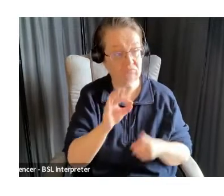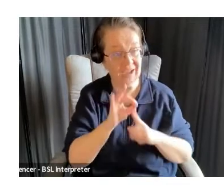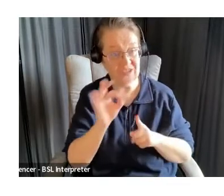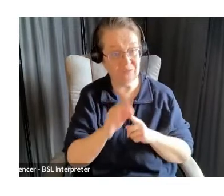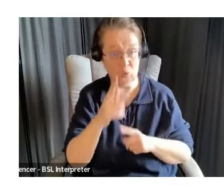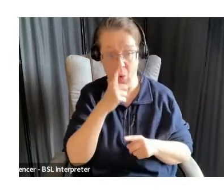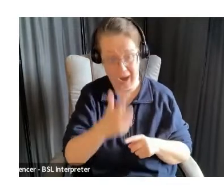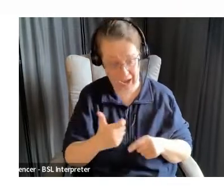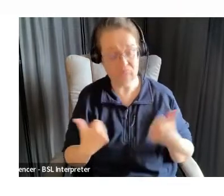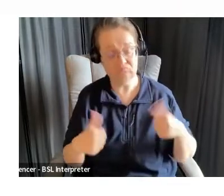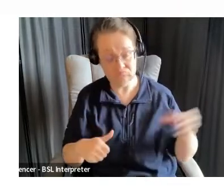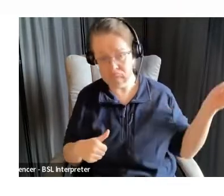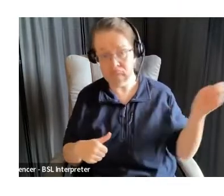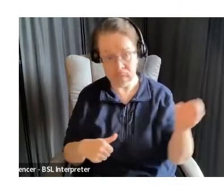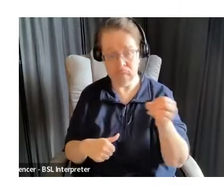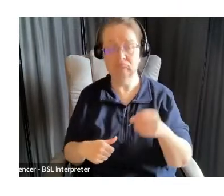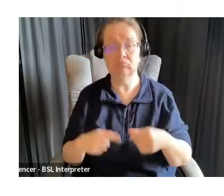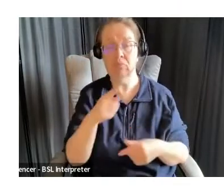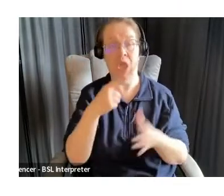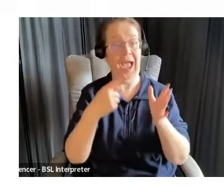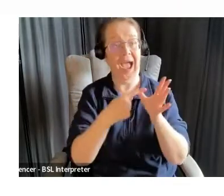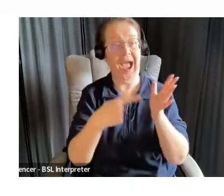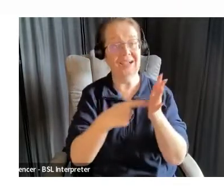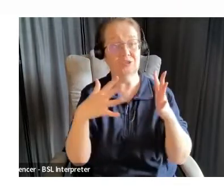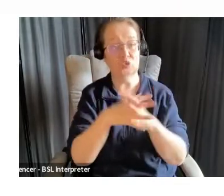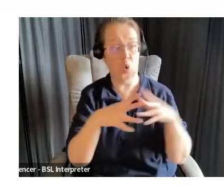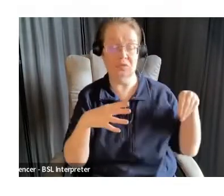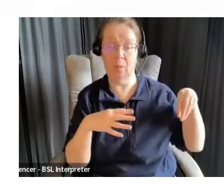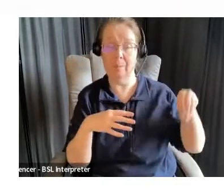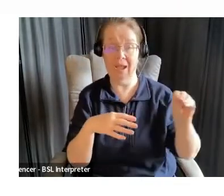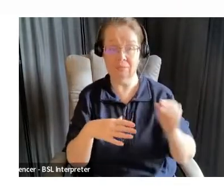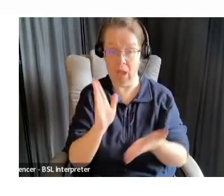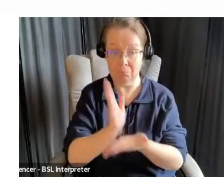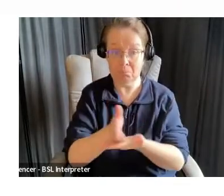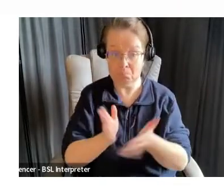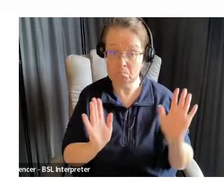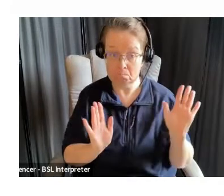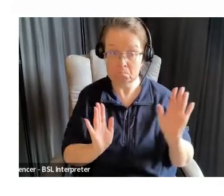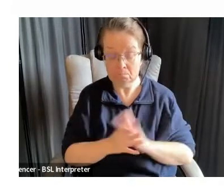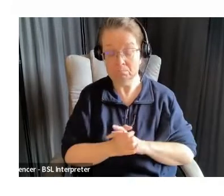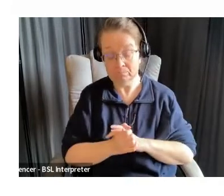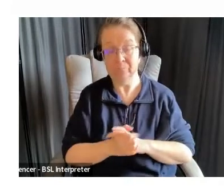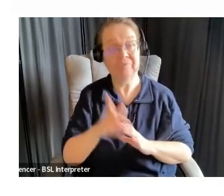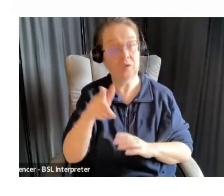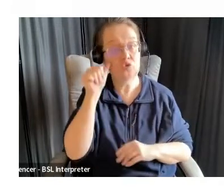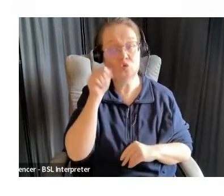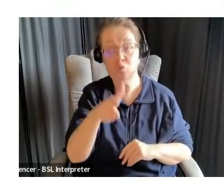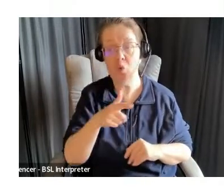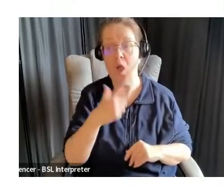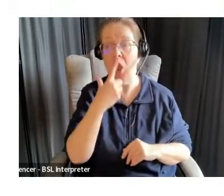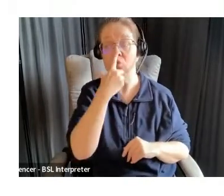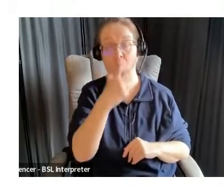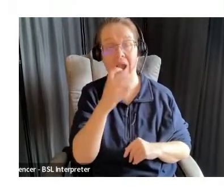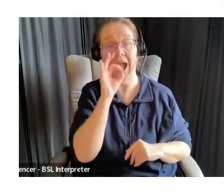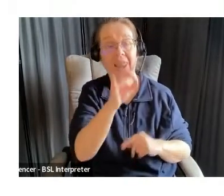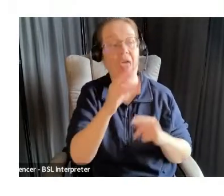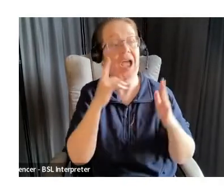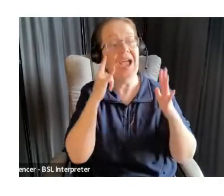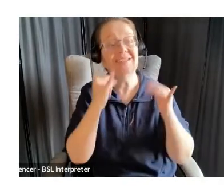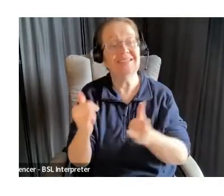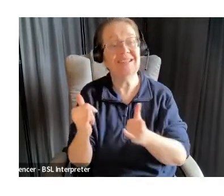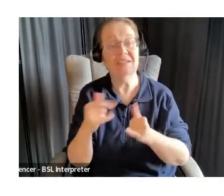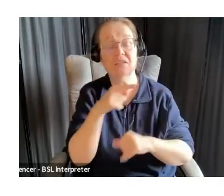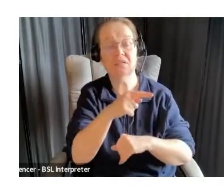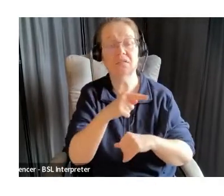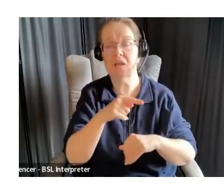interview provided for by Access to Work? That's right. So did you know that you could ask for a test to be